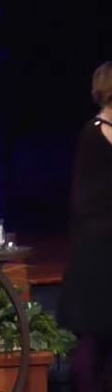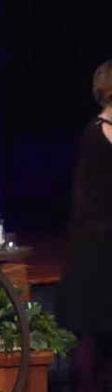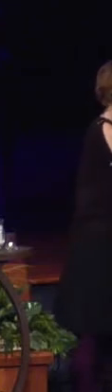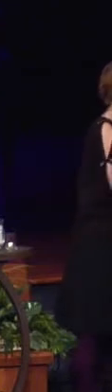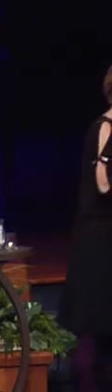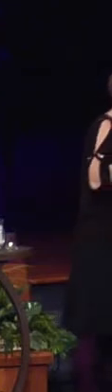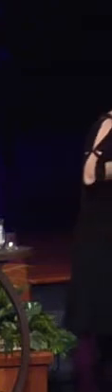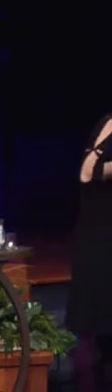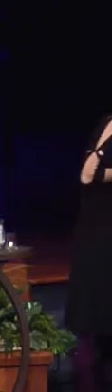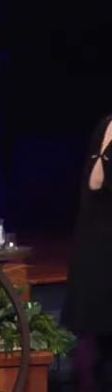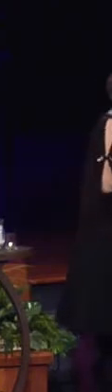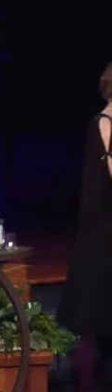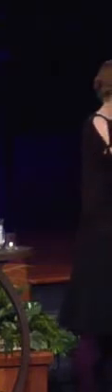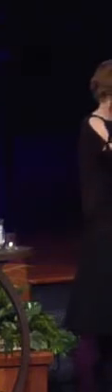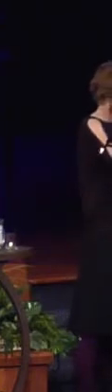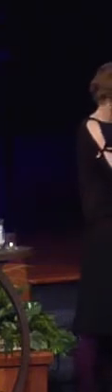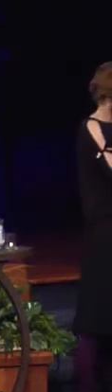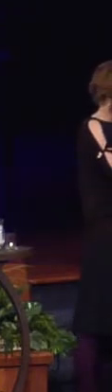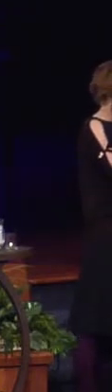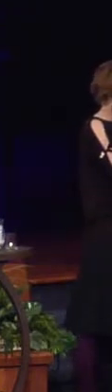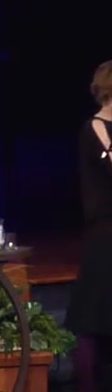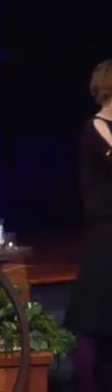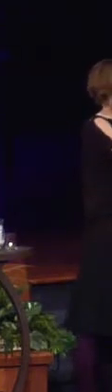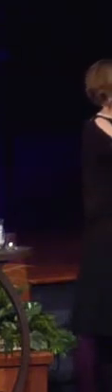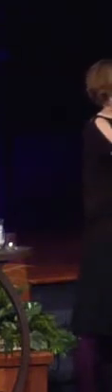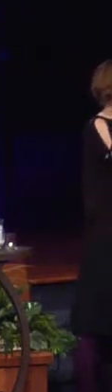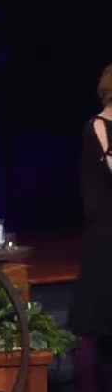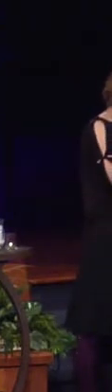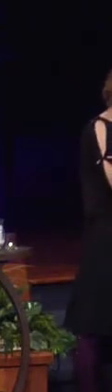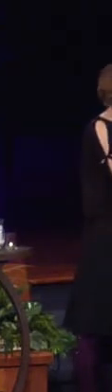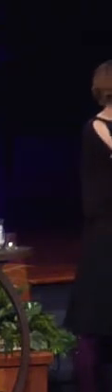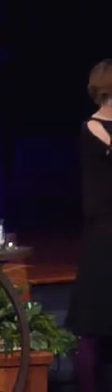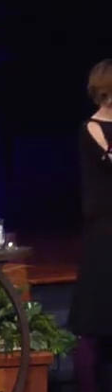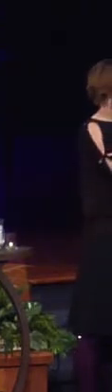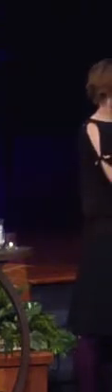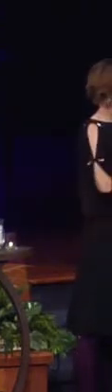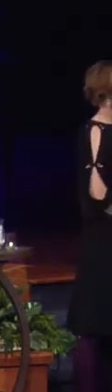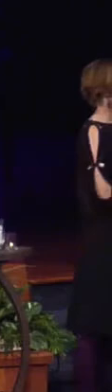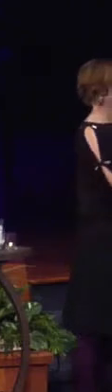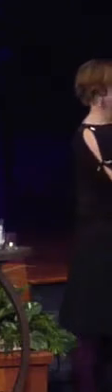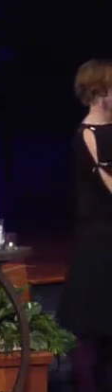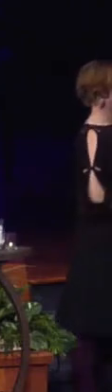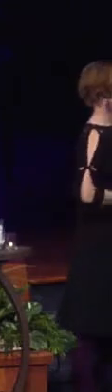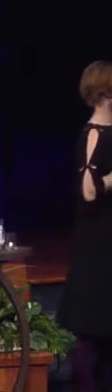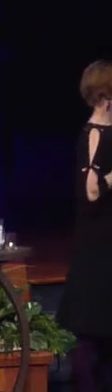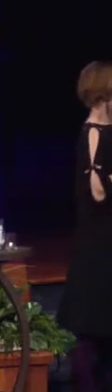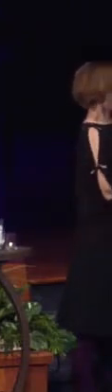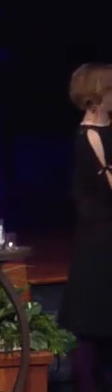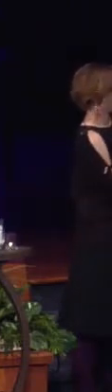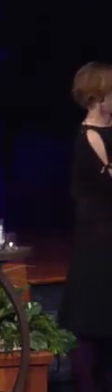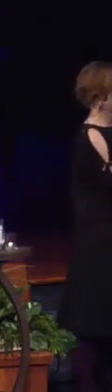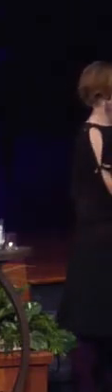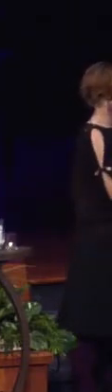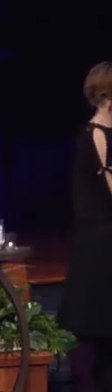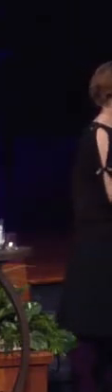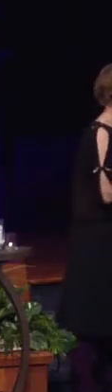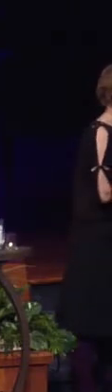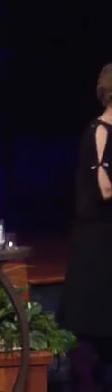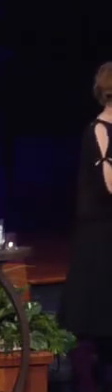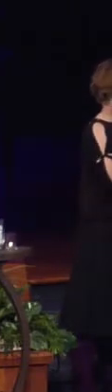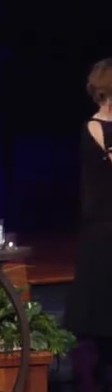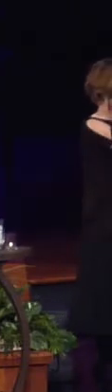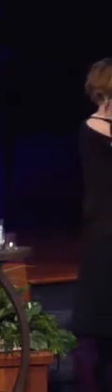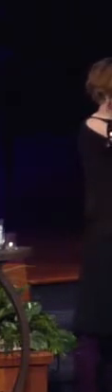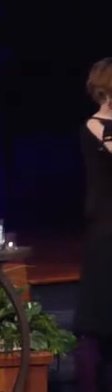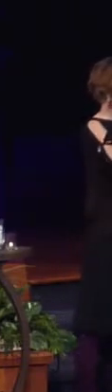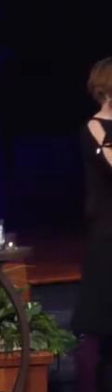and embody them to bring them to greater life in all that you do. My theory for myself,